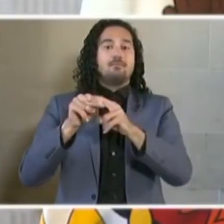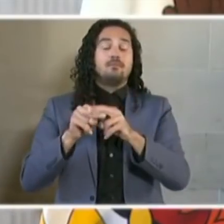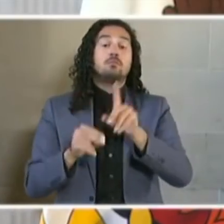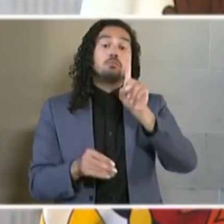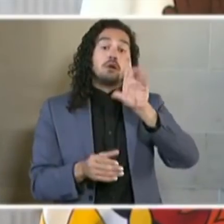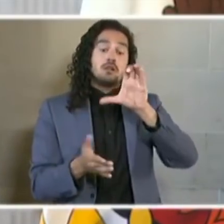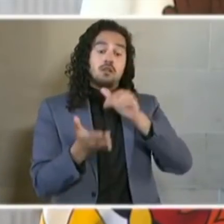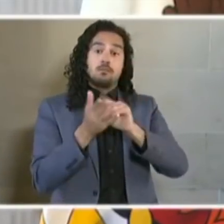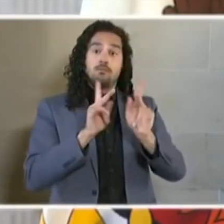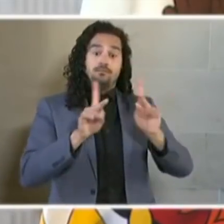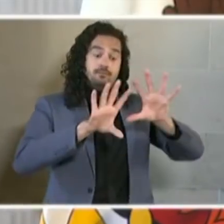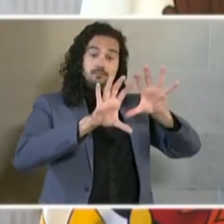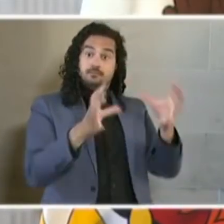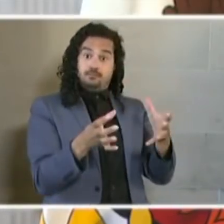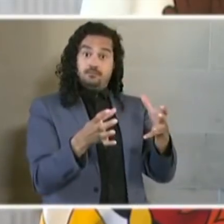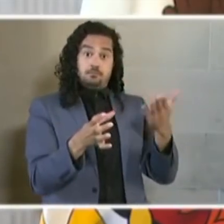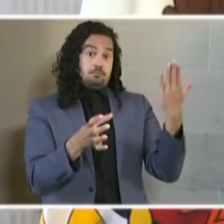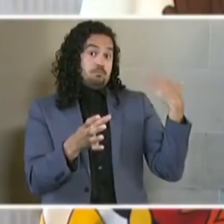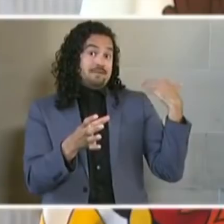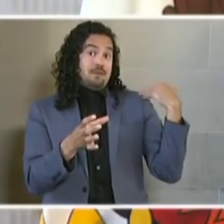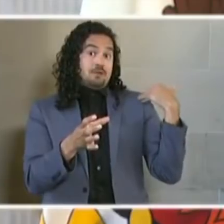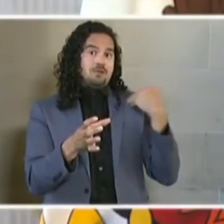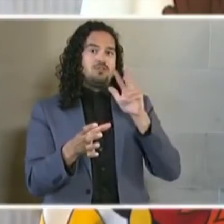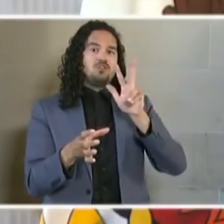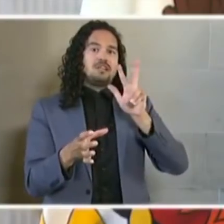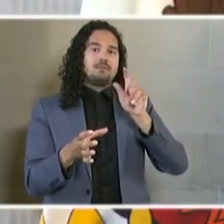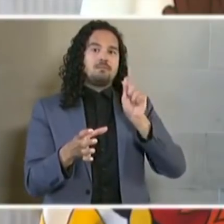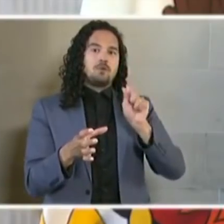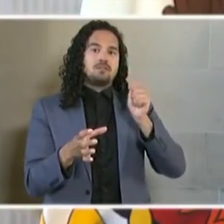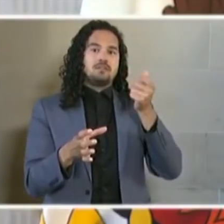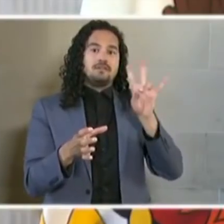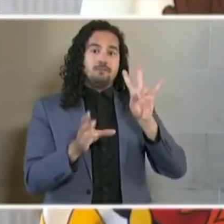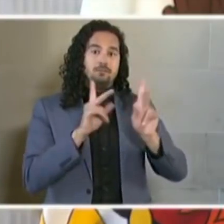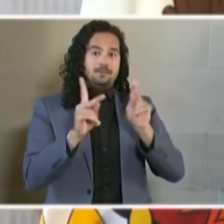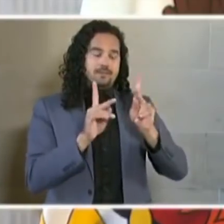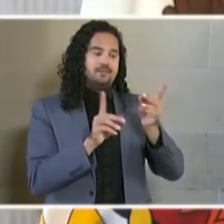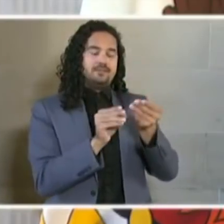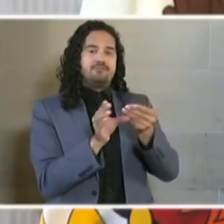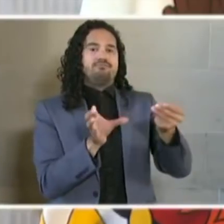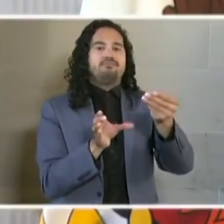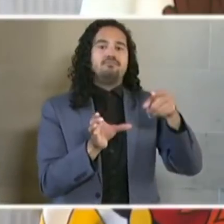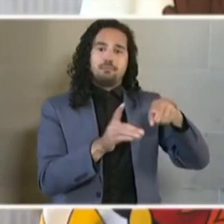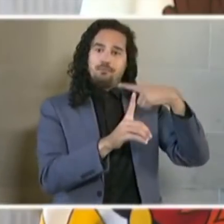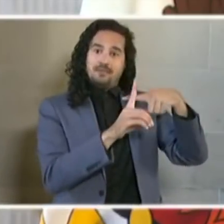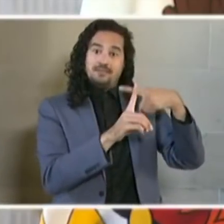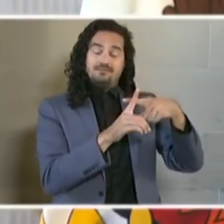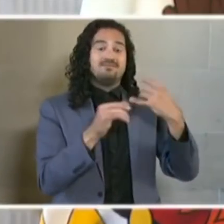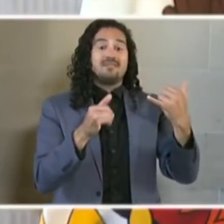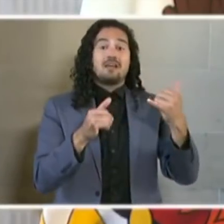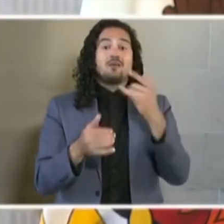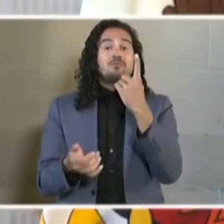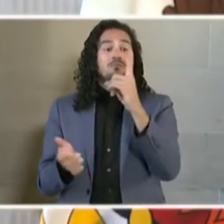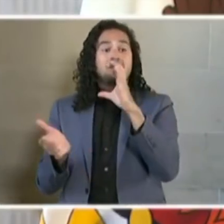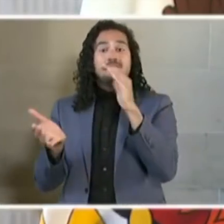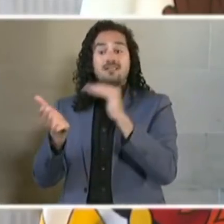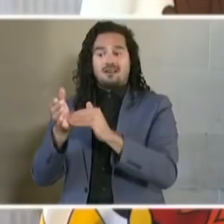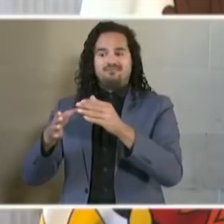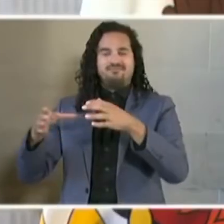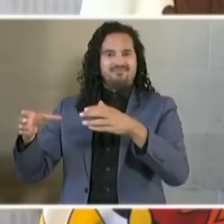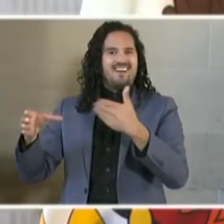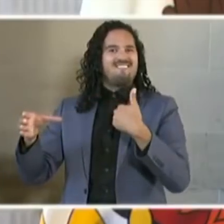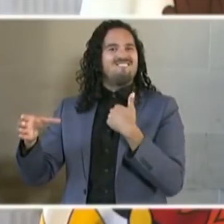of population to 4. That's a 25% increase. That might not sound like a